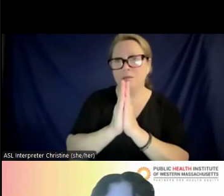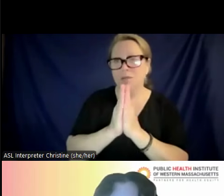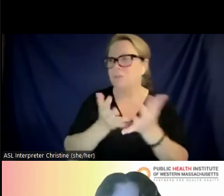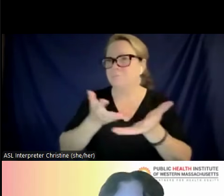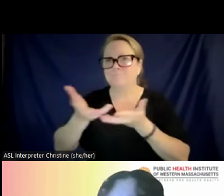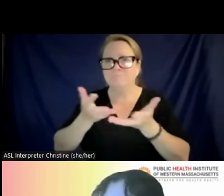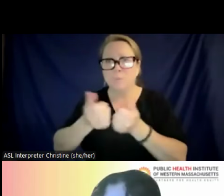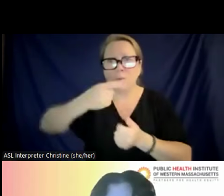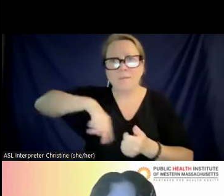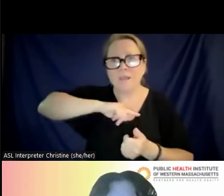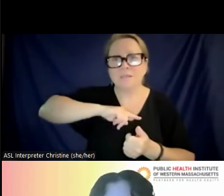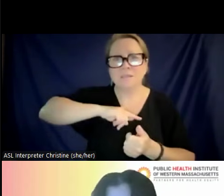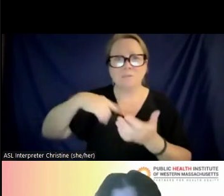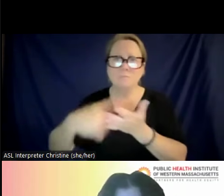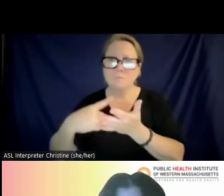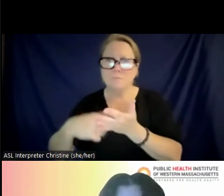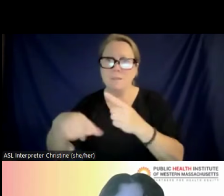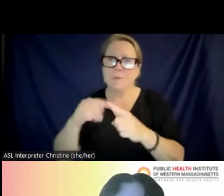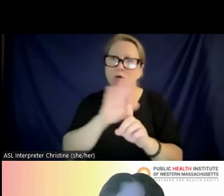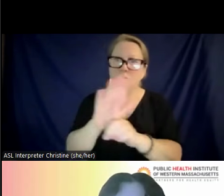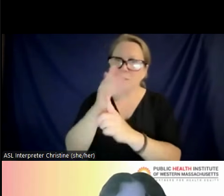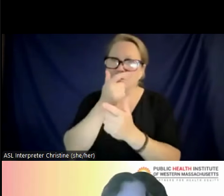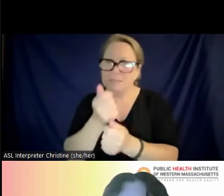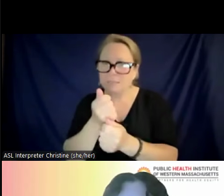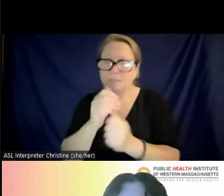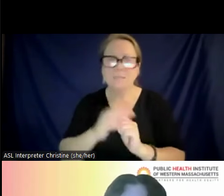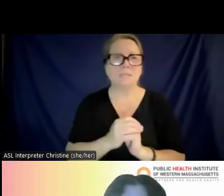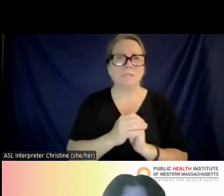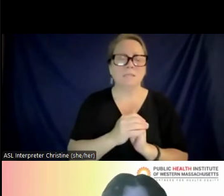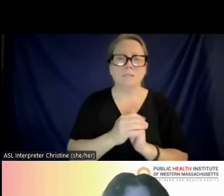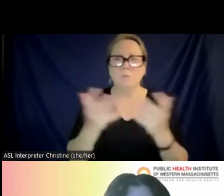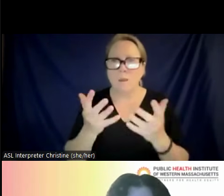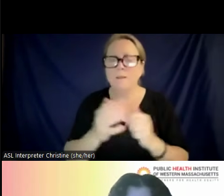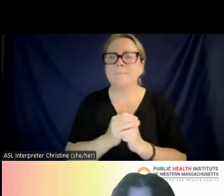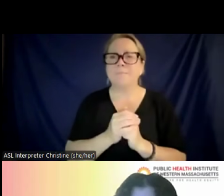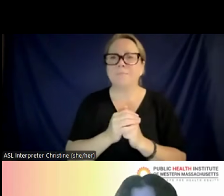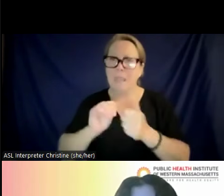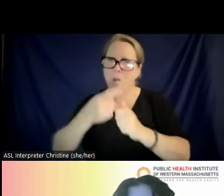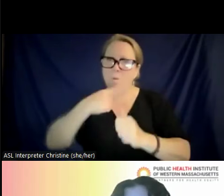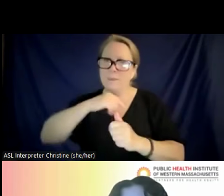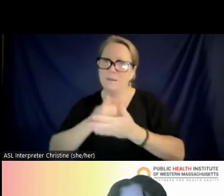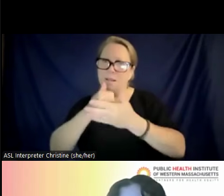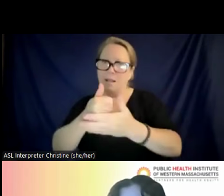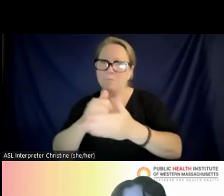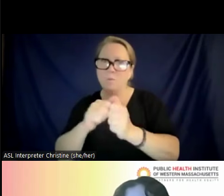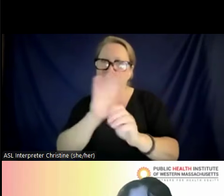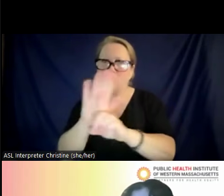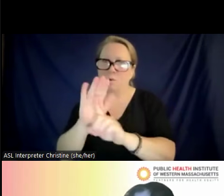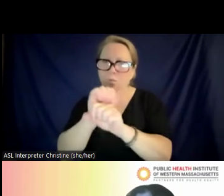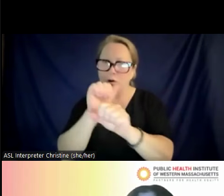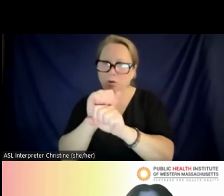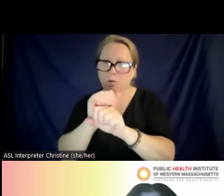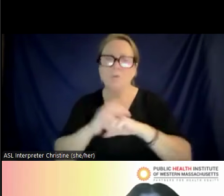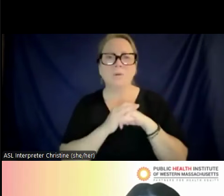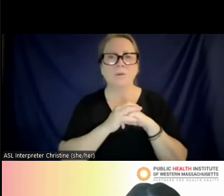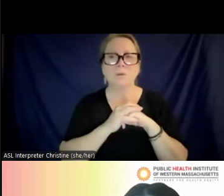us to talk about what you're interested in and how we might be able to help with your work.